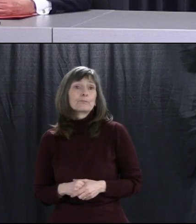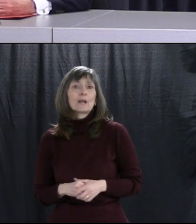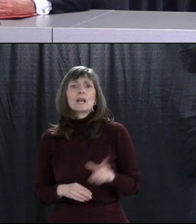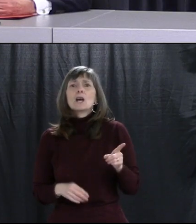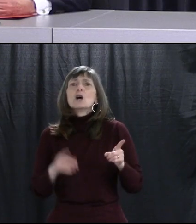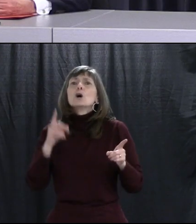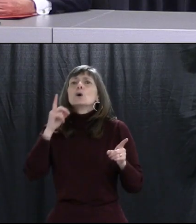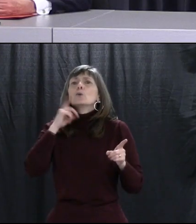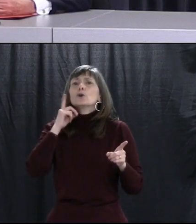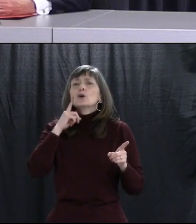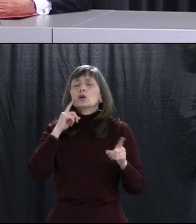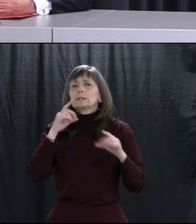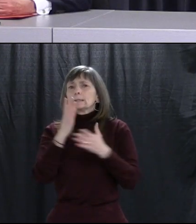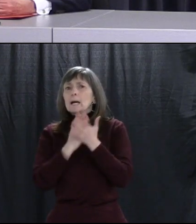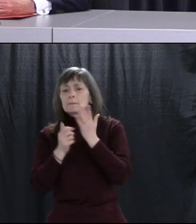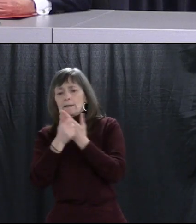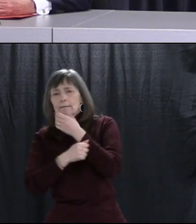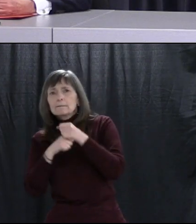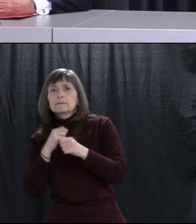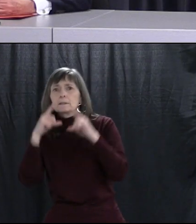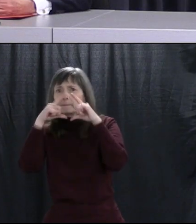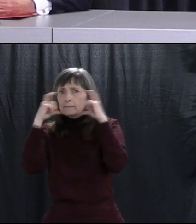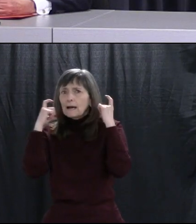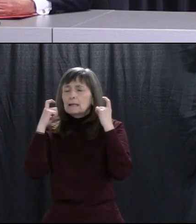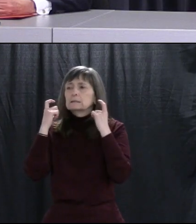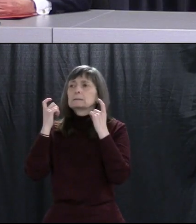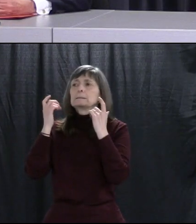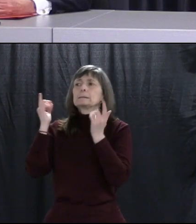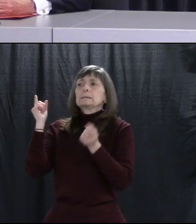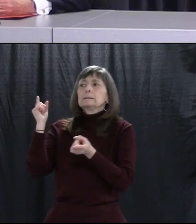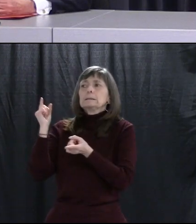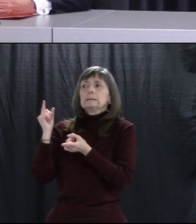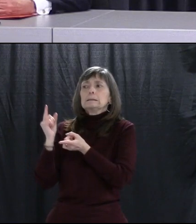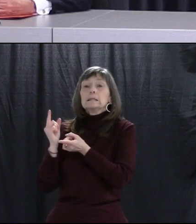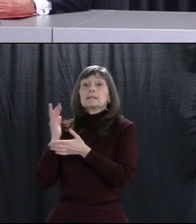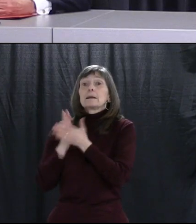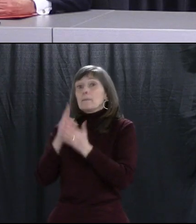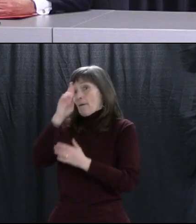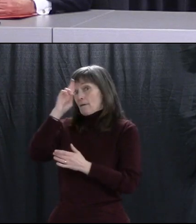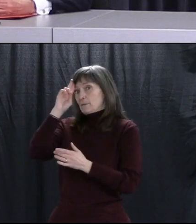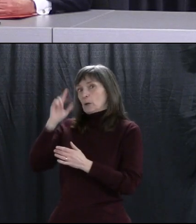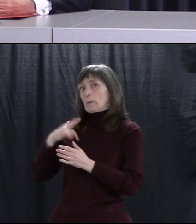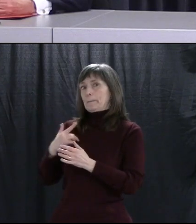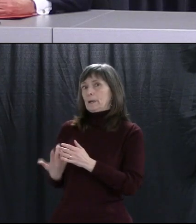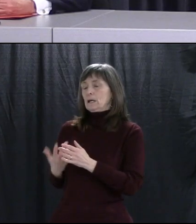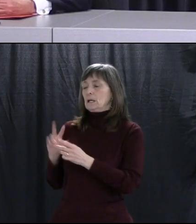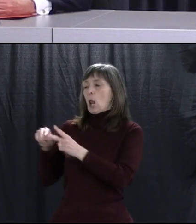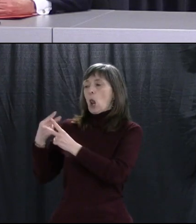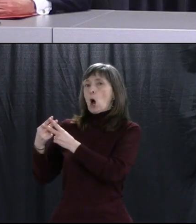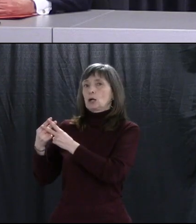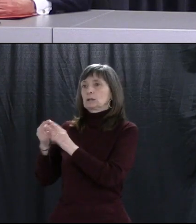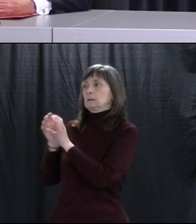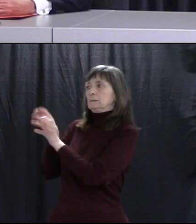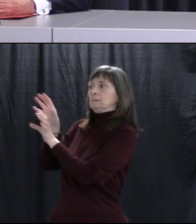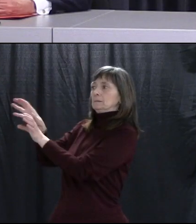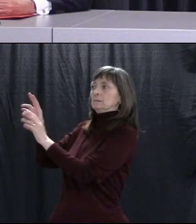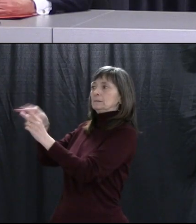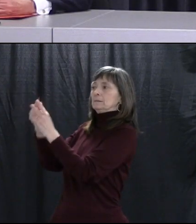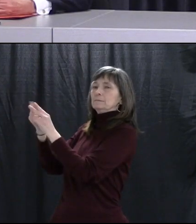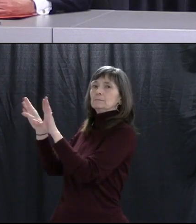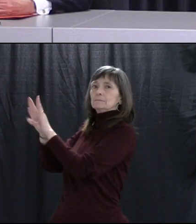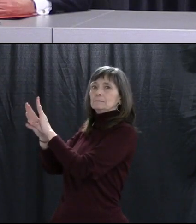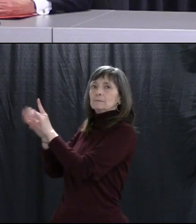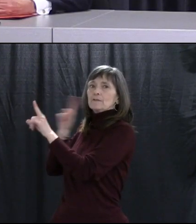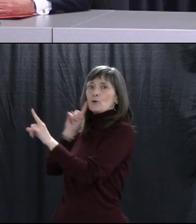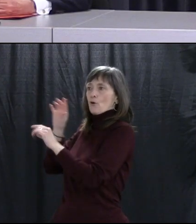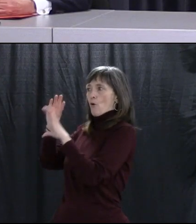like masks and gloves, even hearing that some hospitals are putting these under lock and key in order to keep track of supplies. What sort of shortages